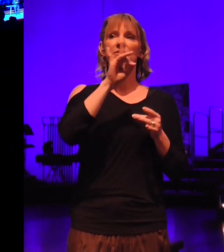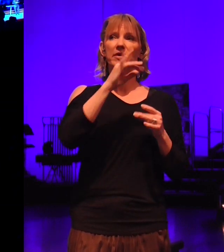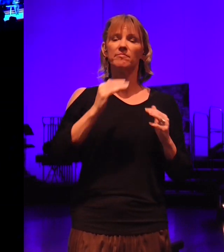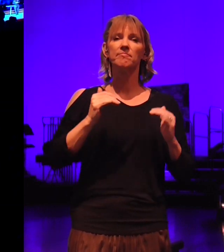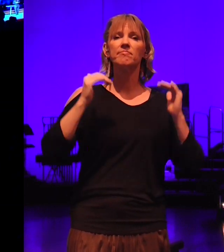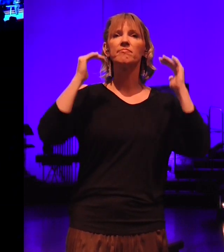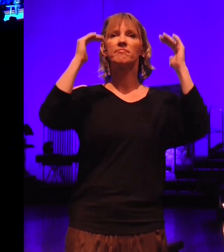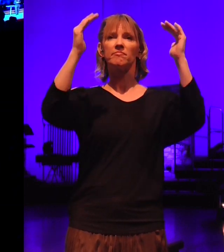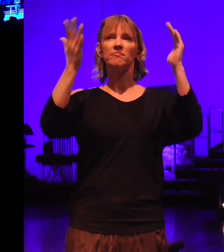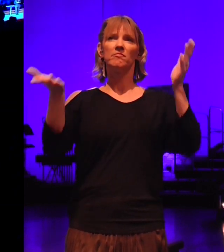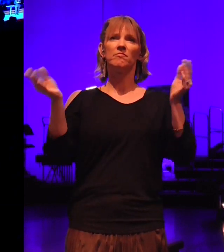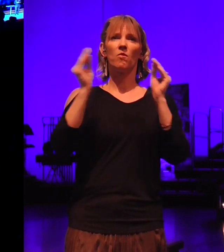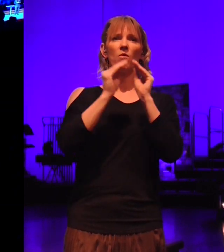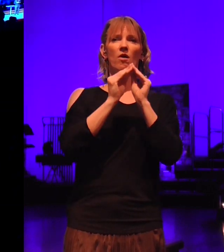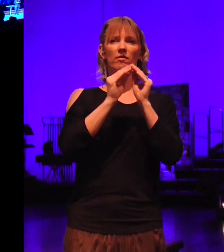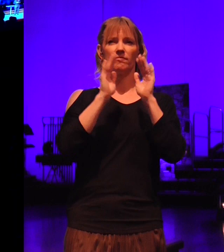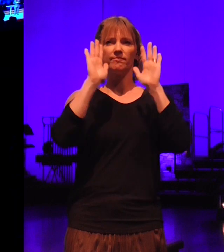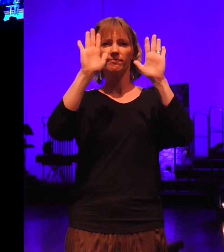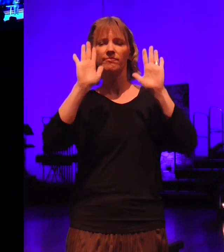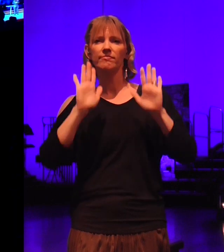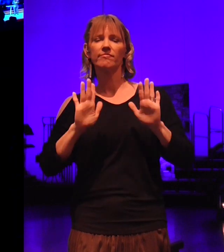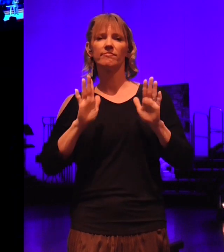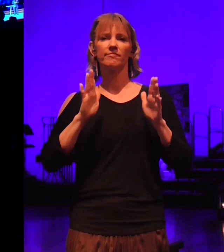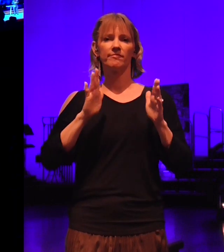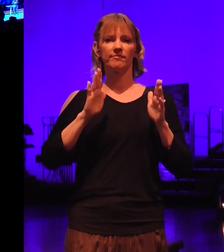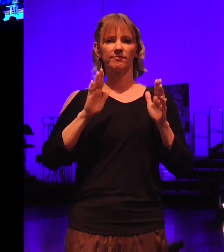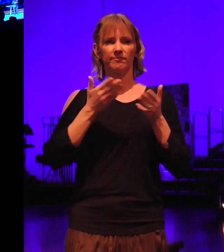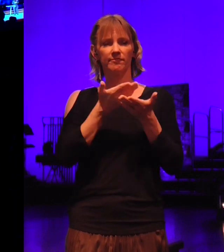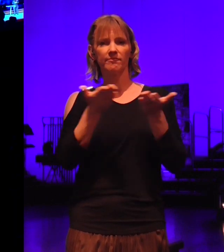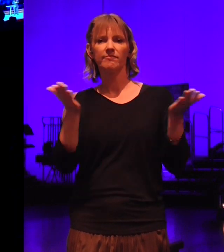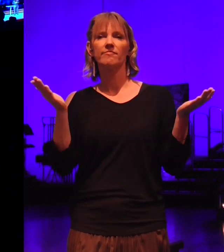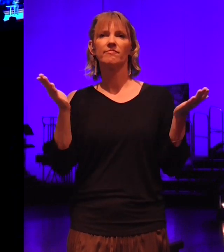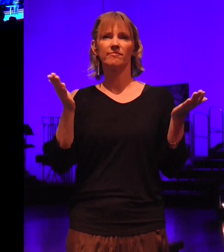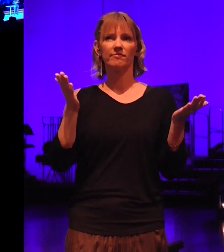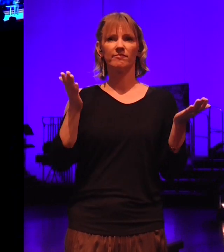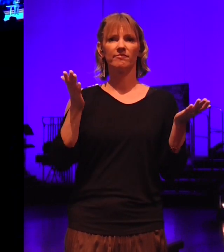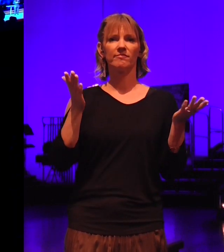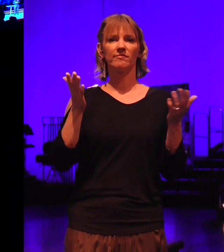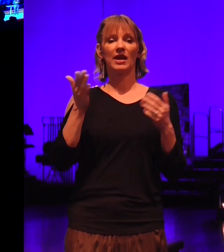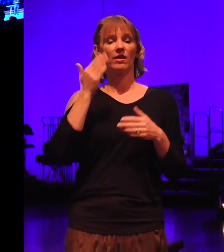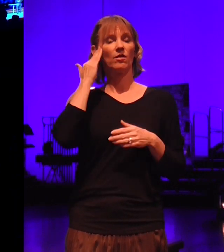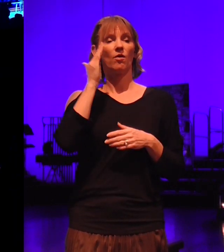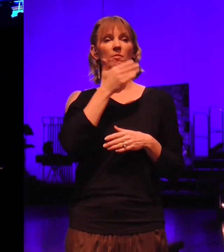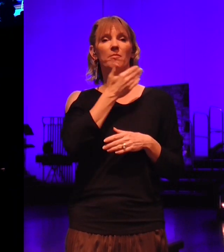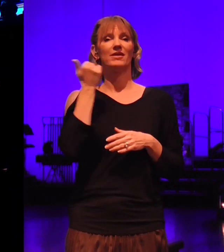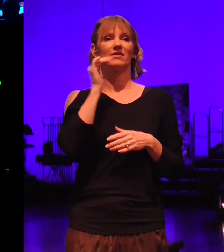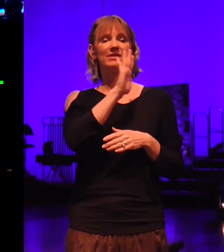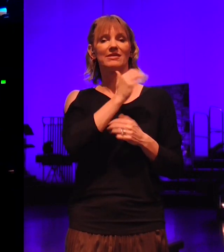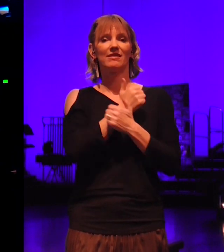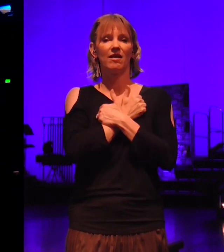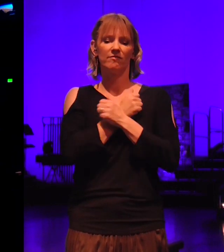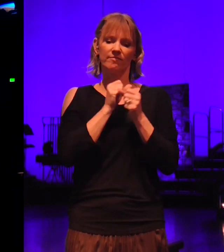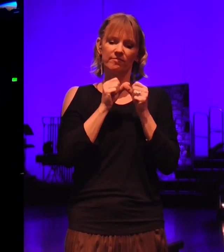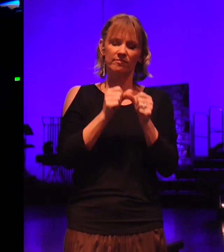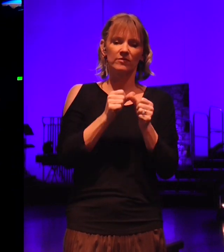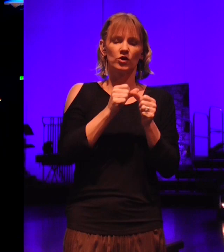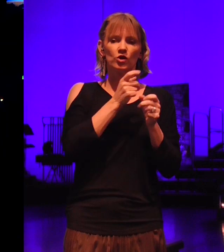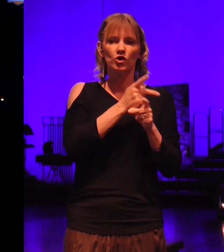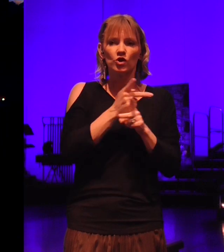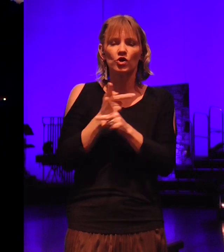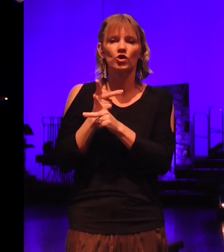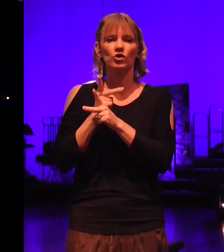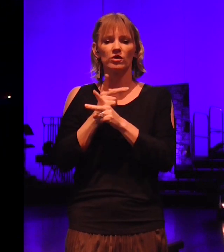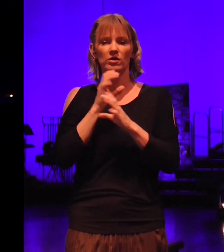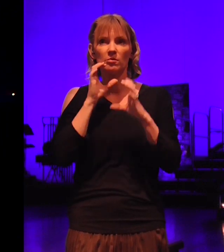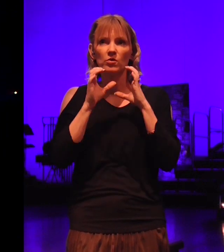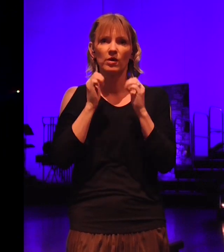beingness in realms perhaps unknown, I know that the best of his love continues to nurture and to communicate with those